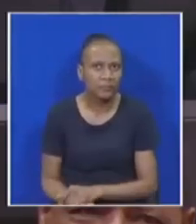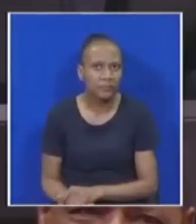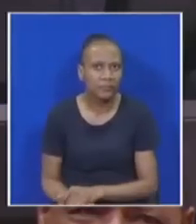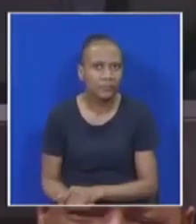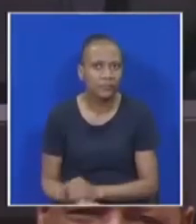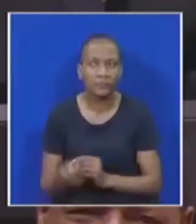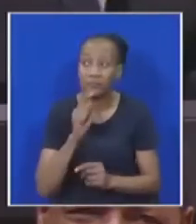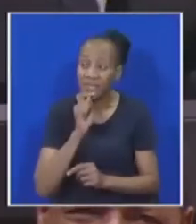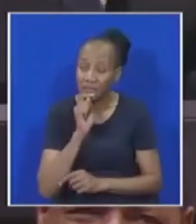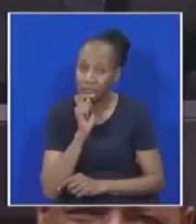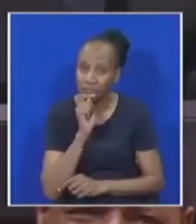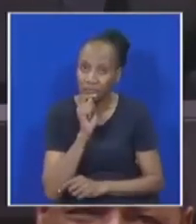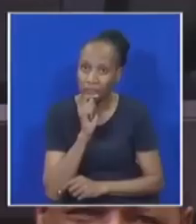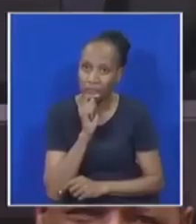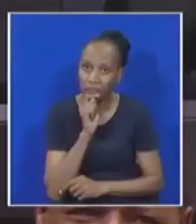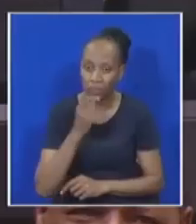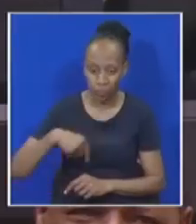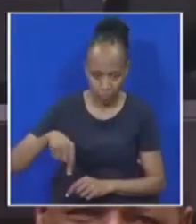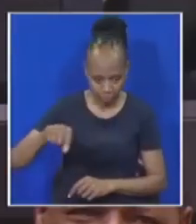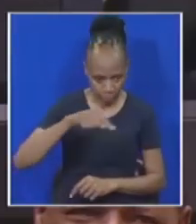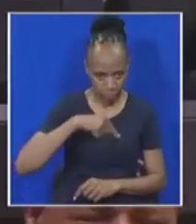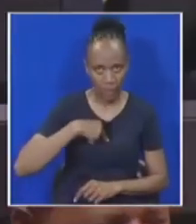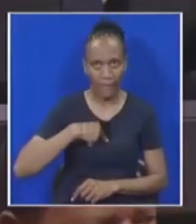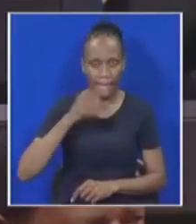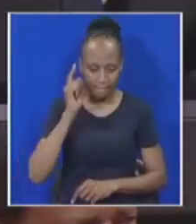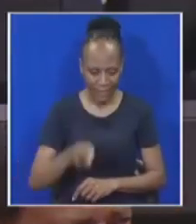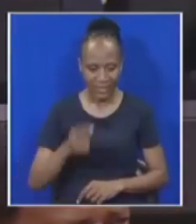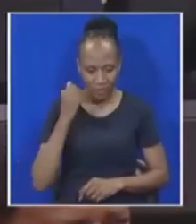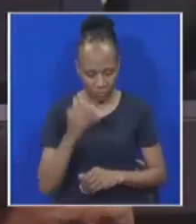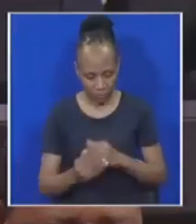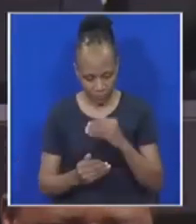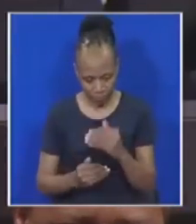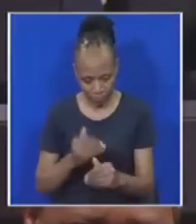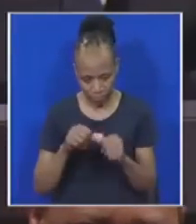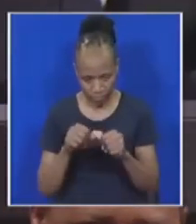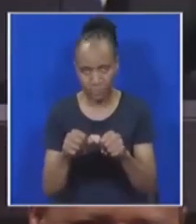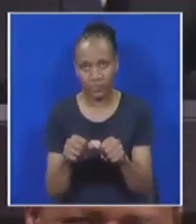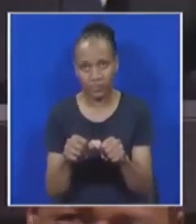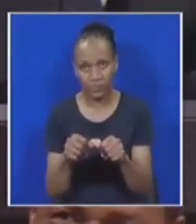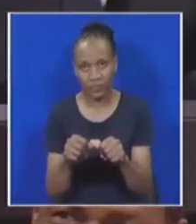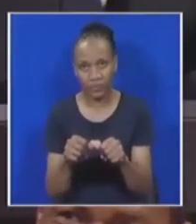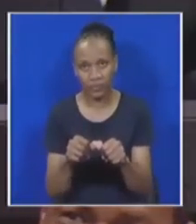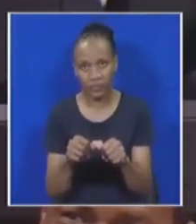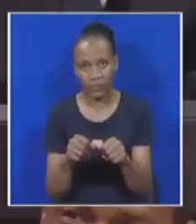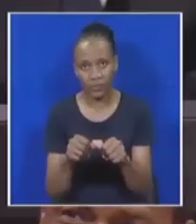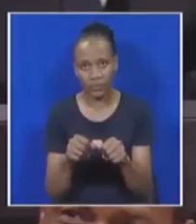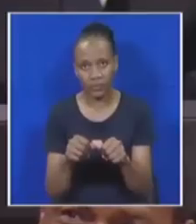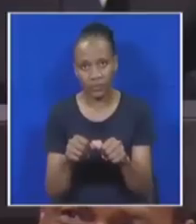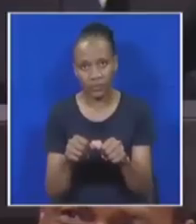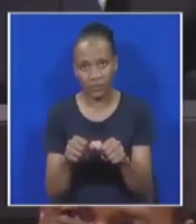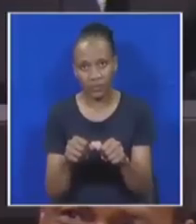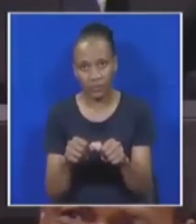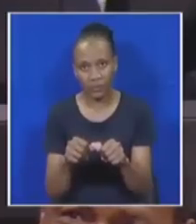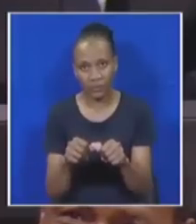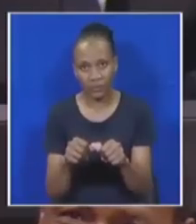say that we must go on, okay? That we must not have